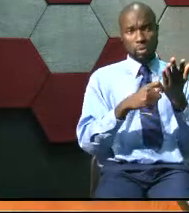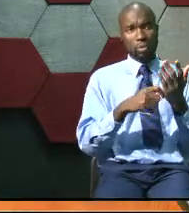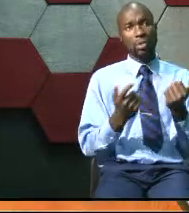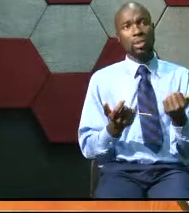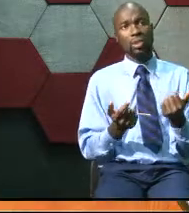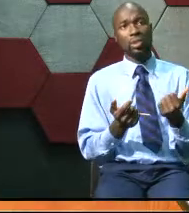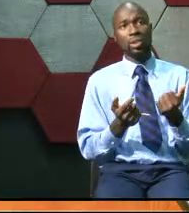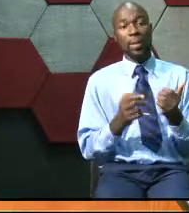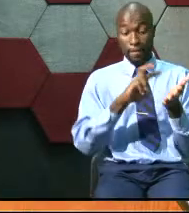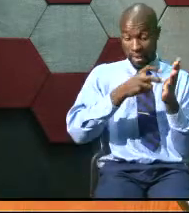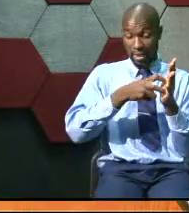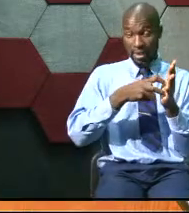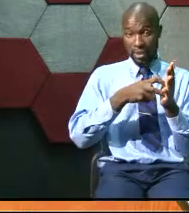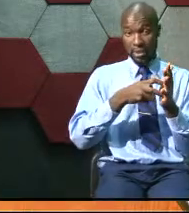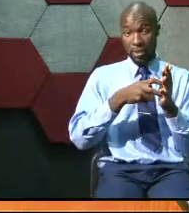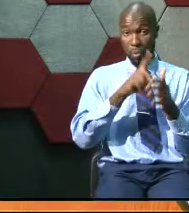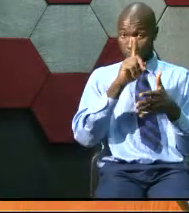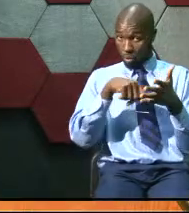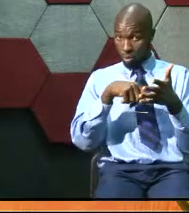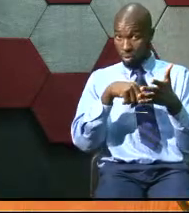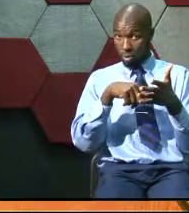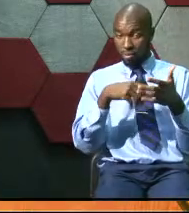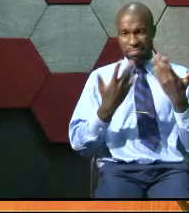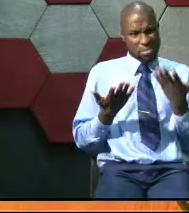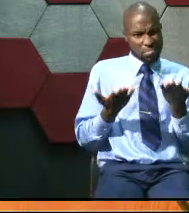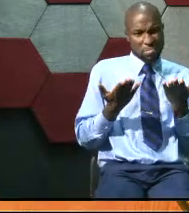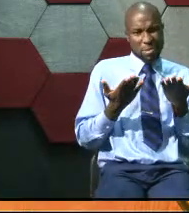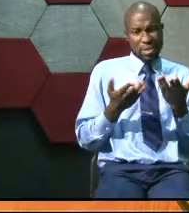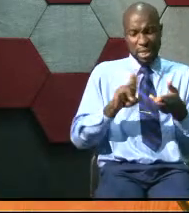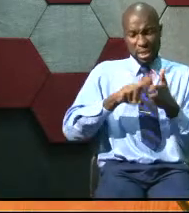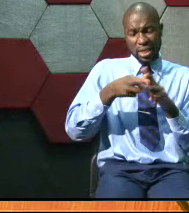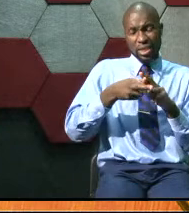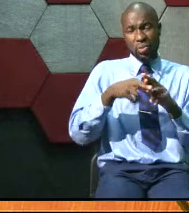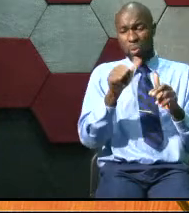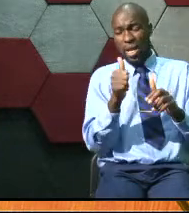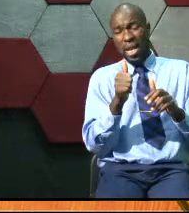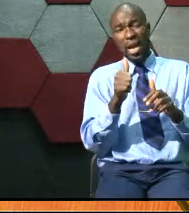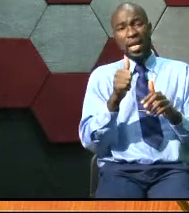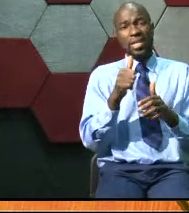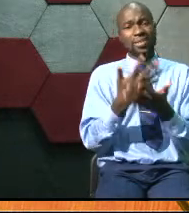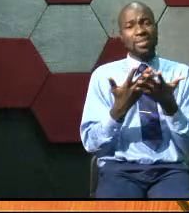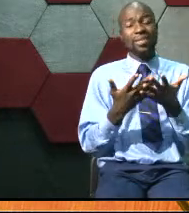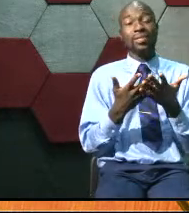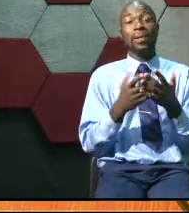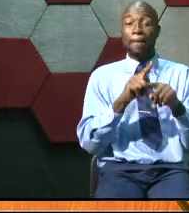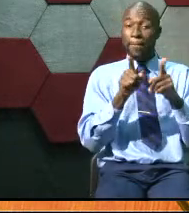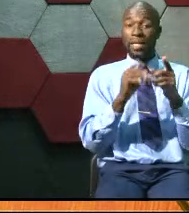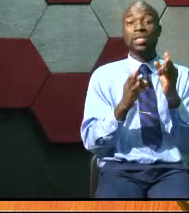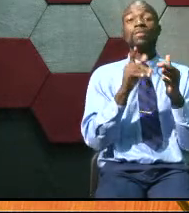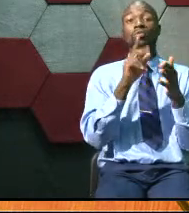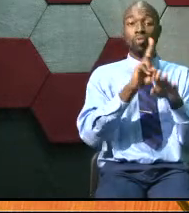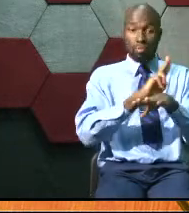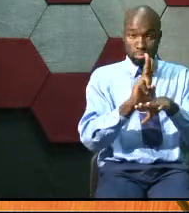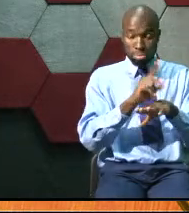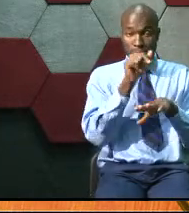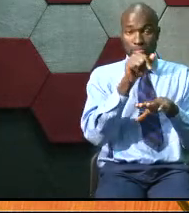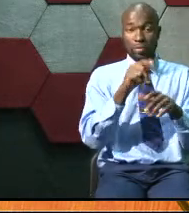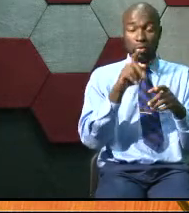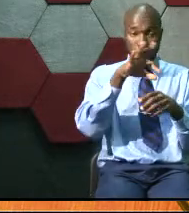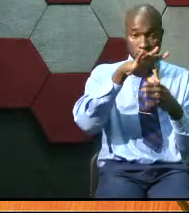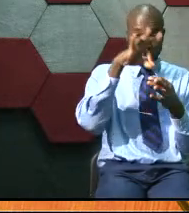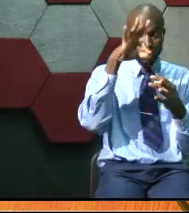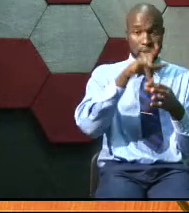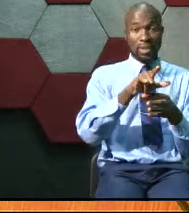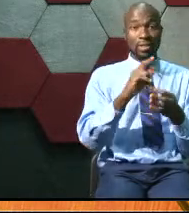mean that they have, it could be a project related to anything else, but as long as it uses technology, software development, Internet of Things,